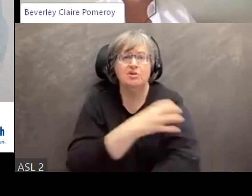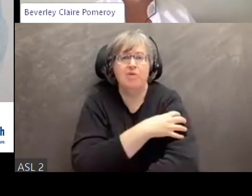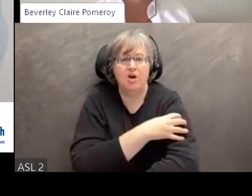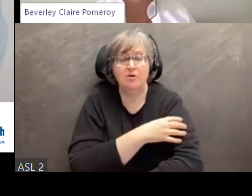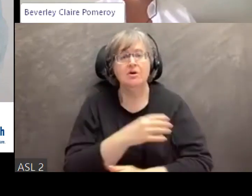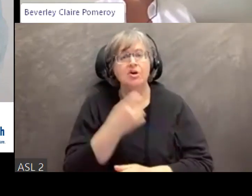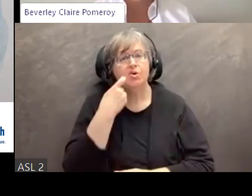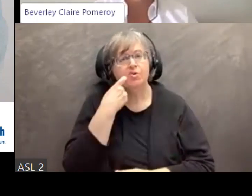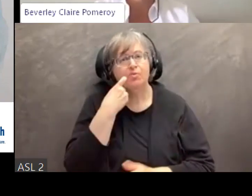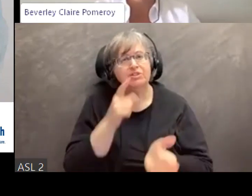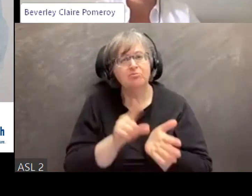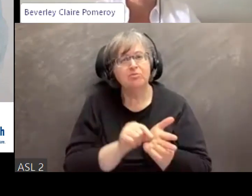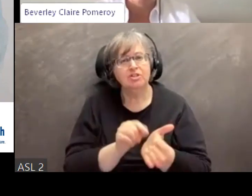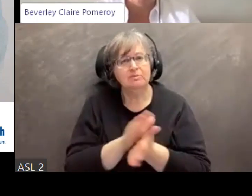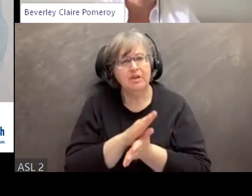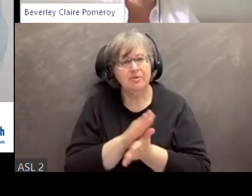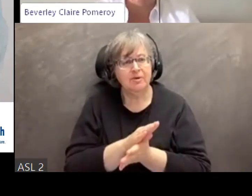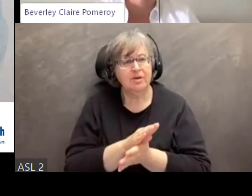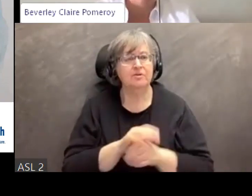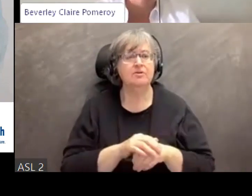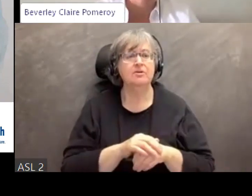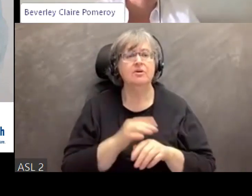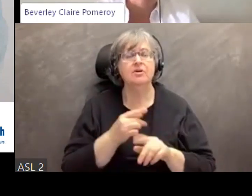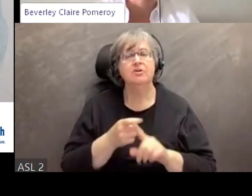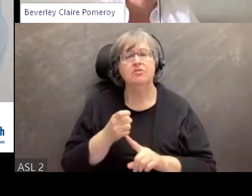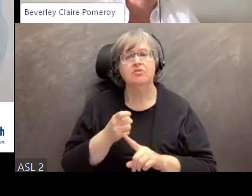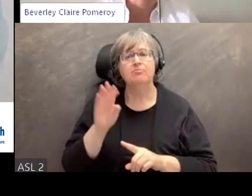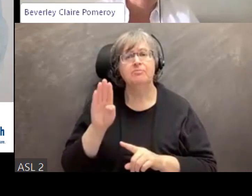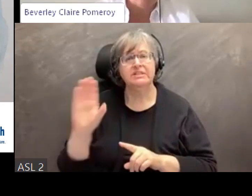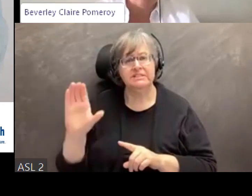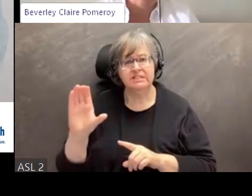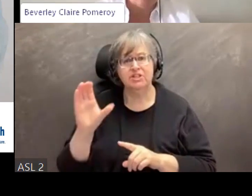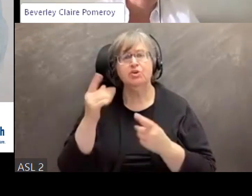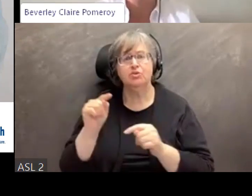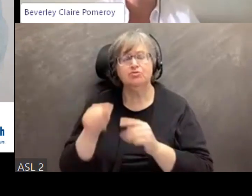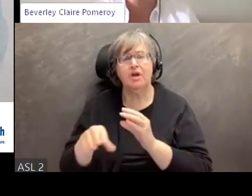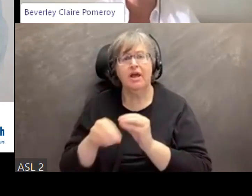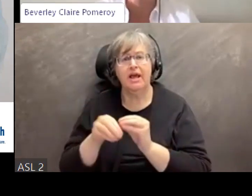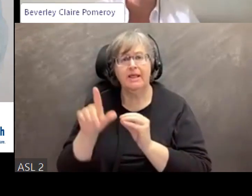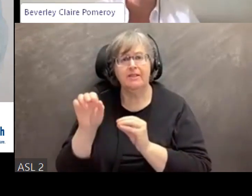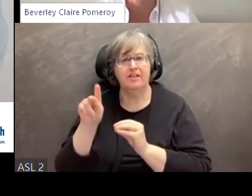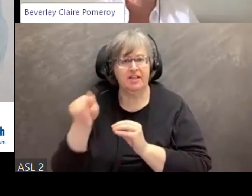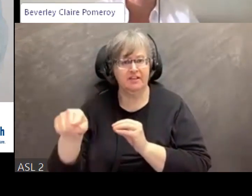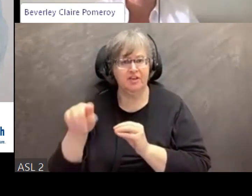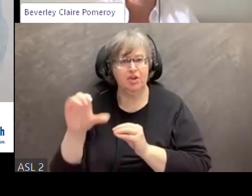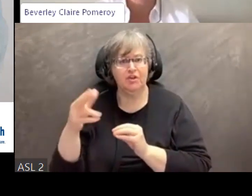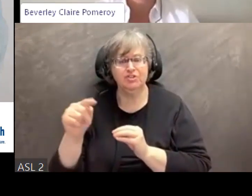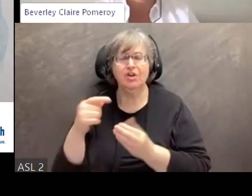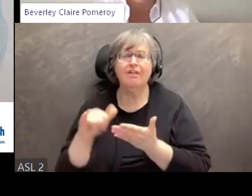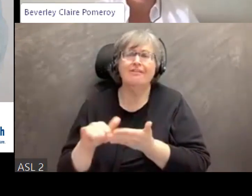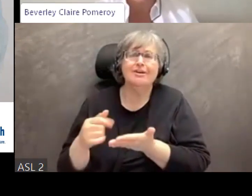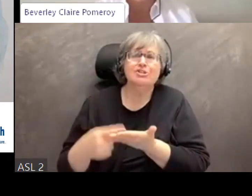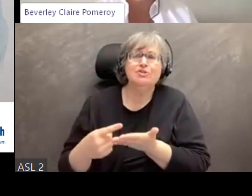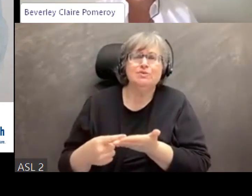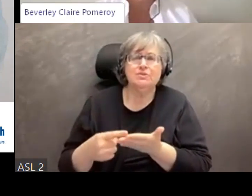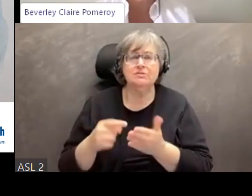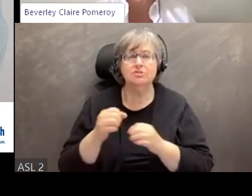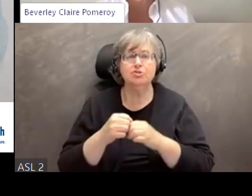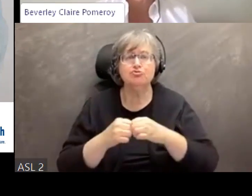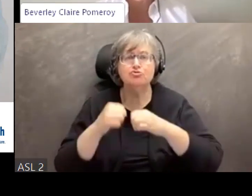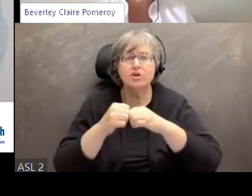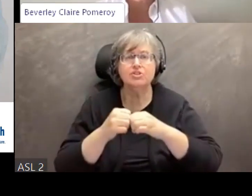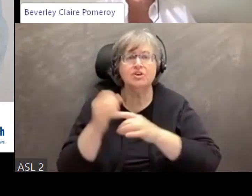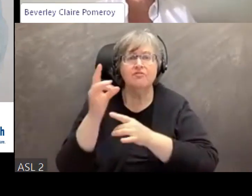of powers. There actually was a recently published paper came out of BC. We'll try and put the link in the chat as well. And it just discusses